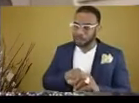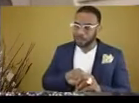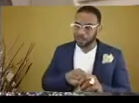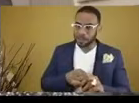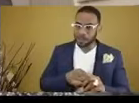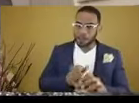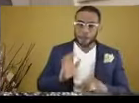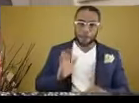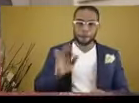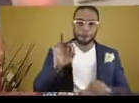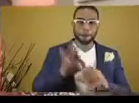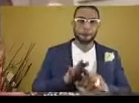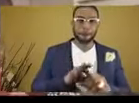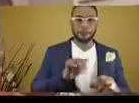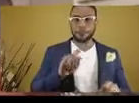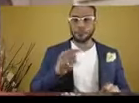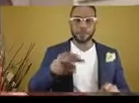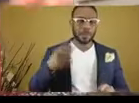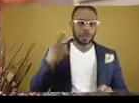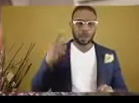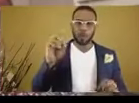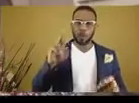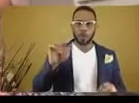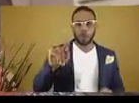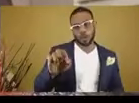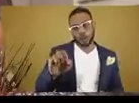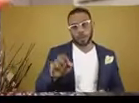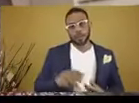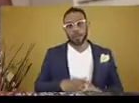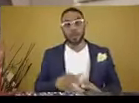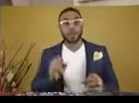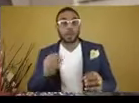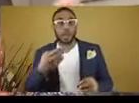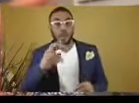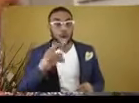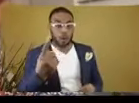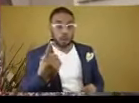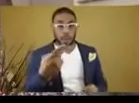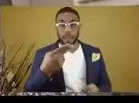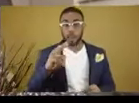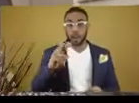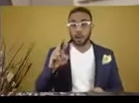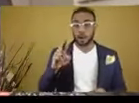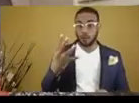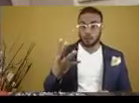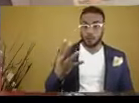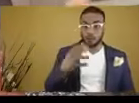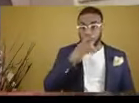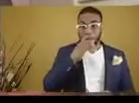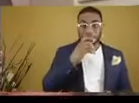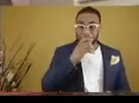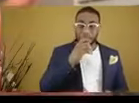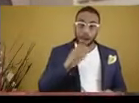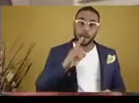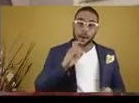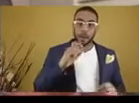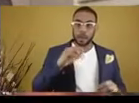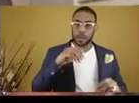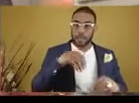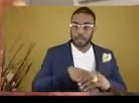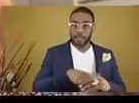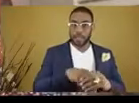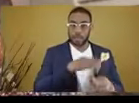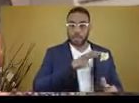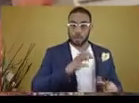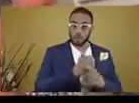our elections at historic rates. And so HR 1 and HR 4 are in the Congress right